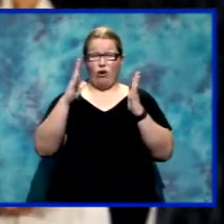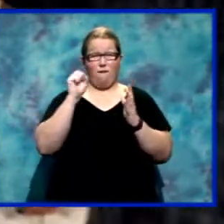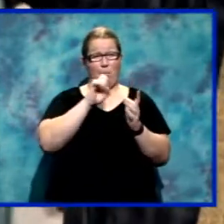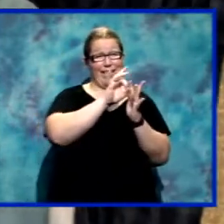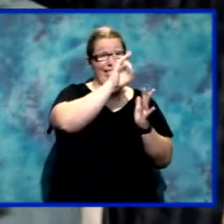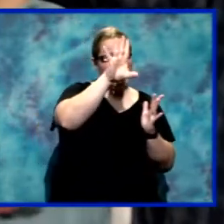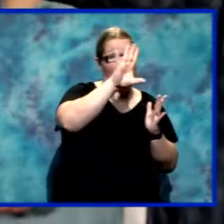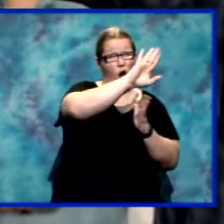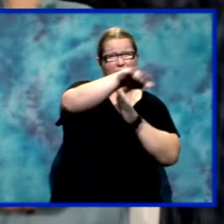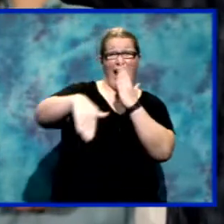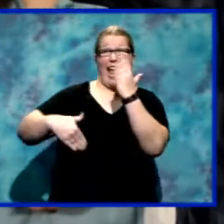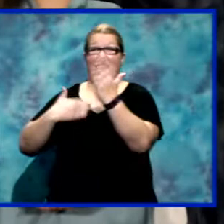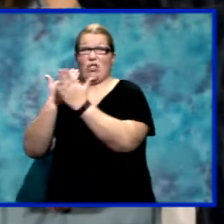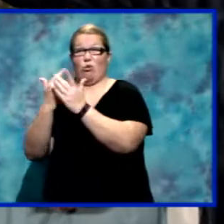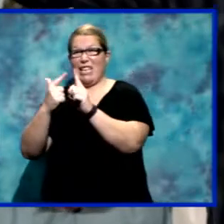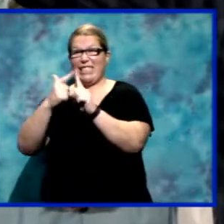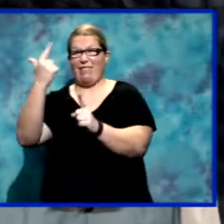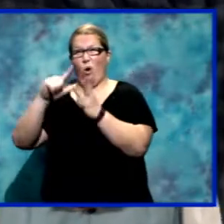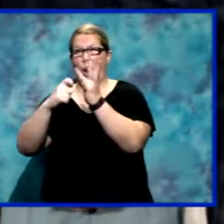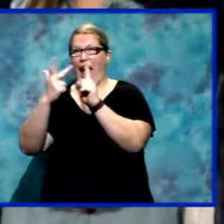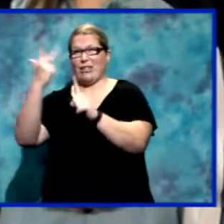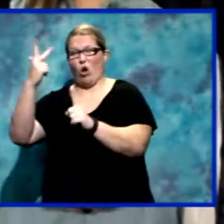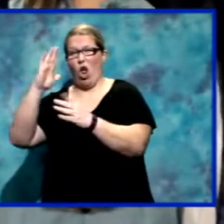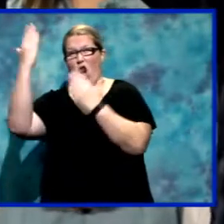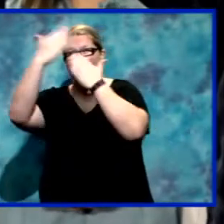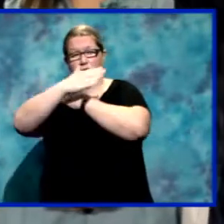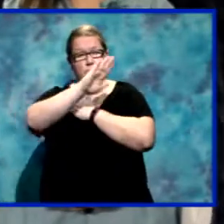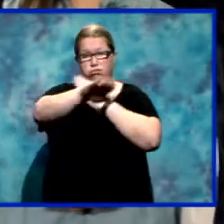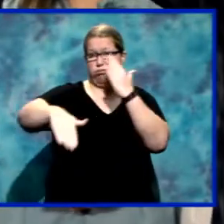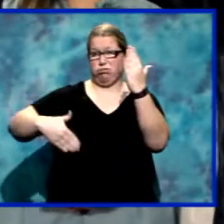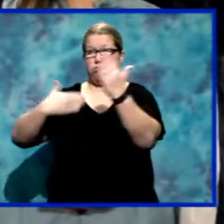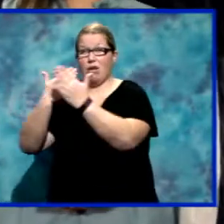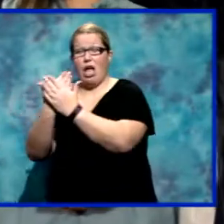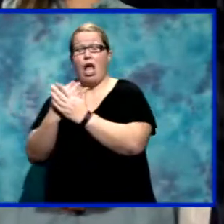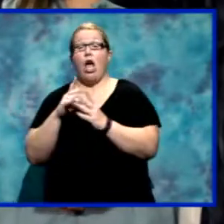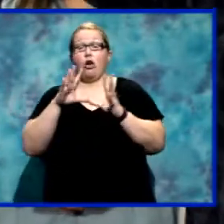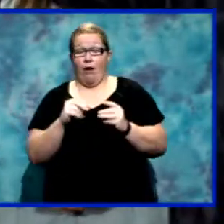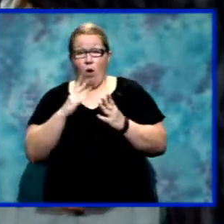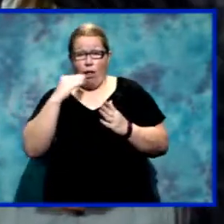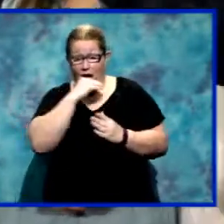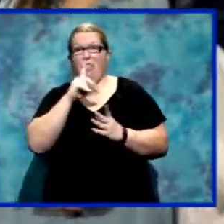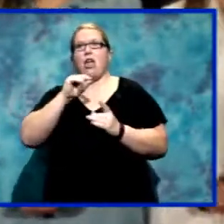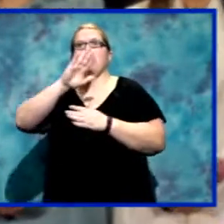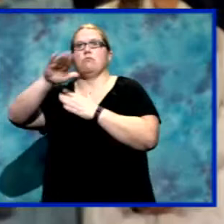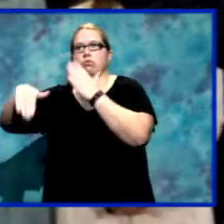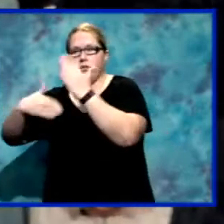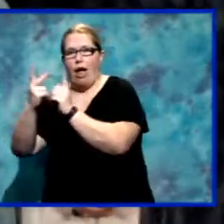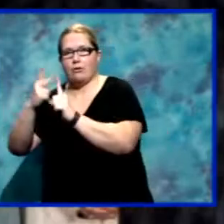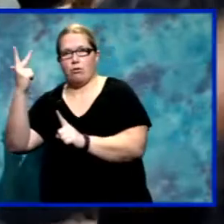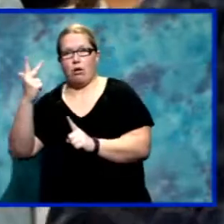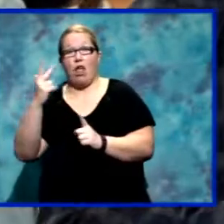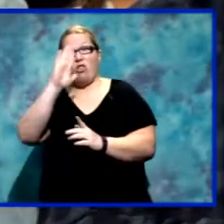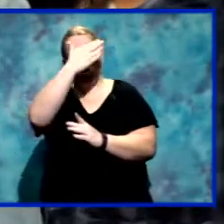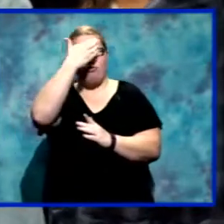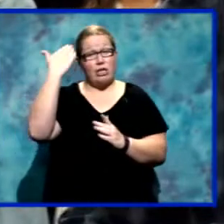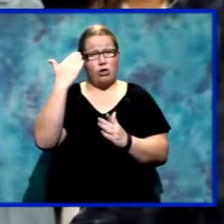10 o'clock till 7 or 8 o'clock at night, straight through, they stop for lunch and they go again. The Christian message